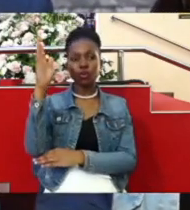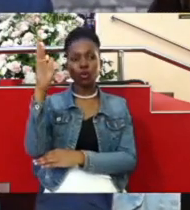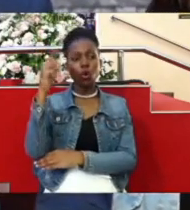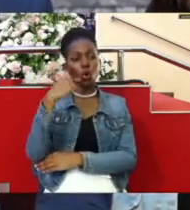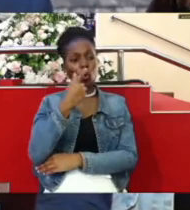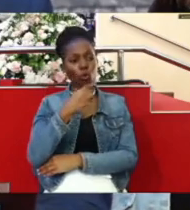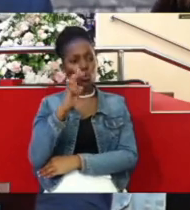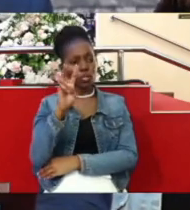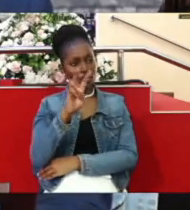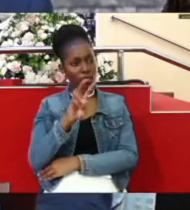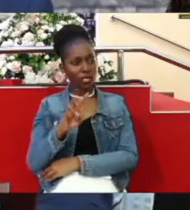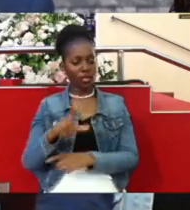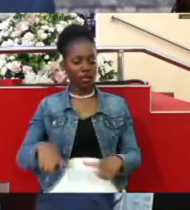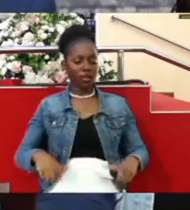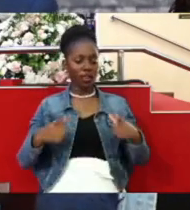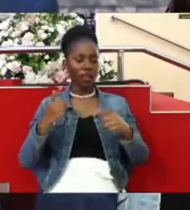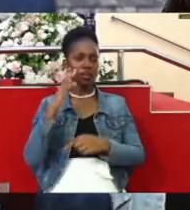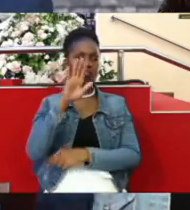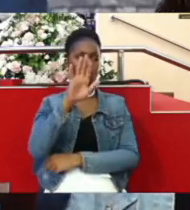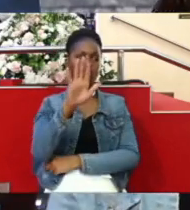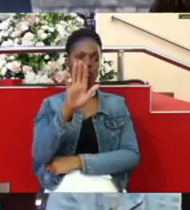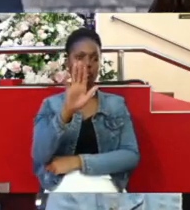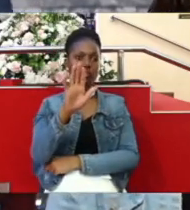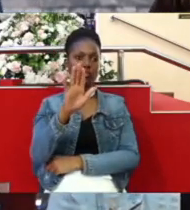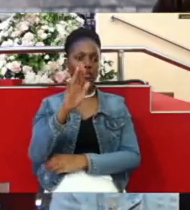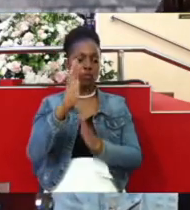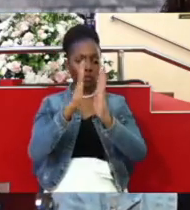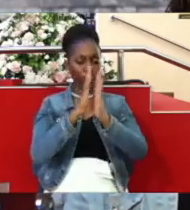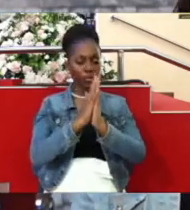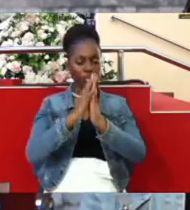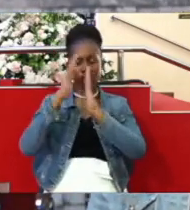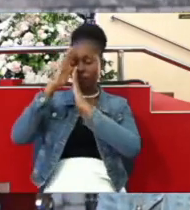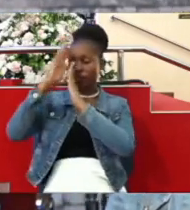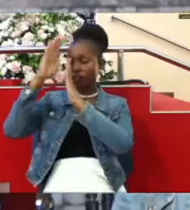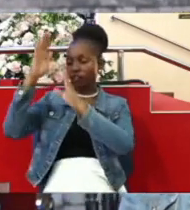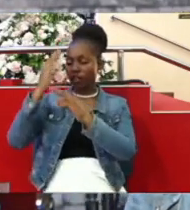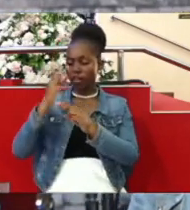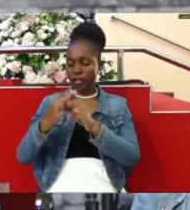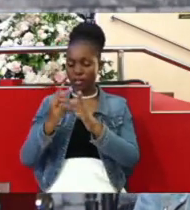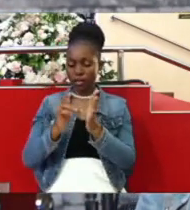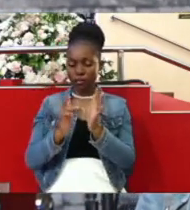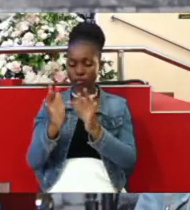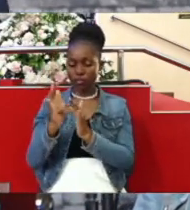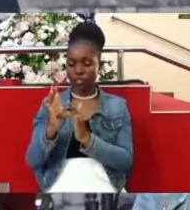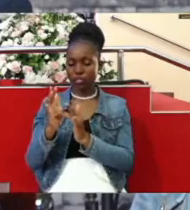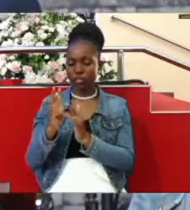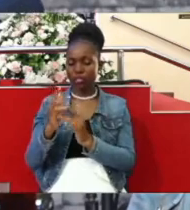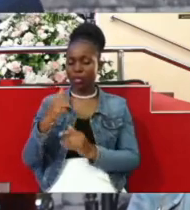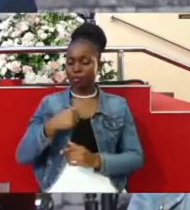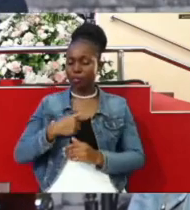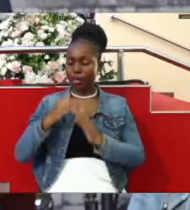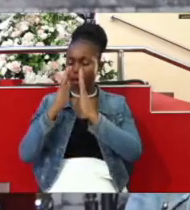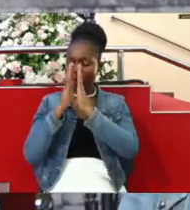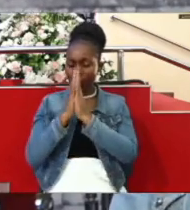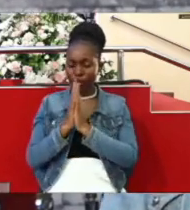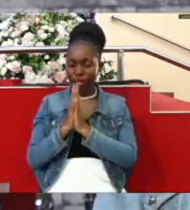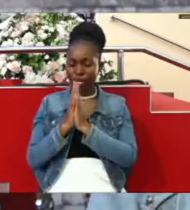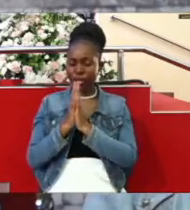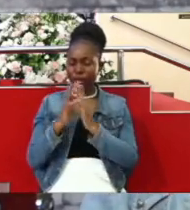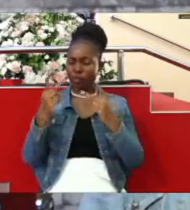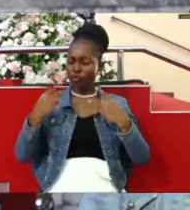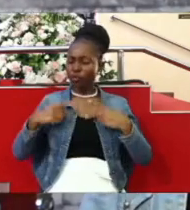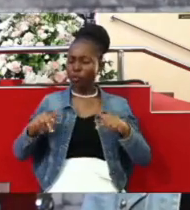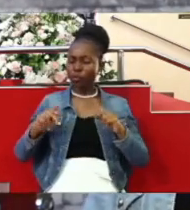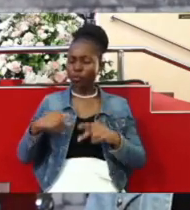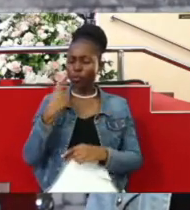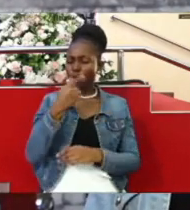Mungu ambaye atakushindania katika hii hali. Father, in the name of Jesus, Baba katika jina la Yesu, I'm praying for such a person that is